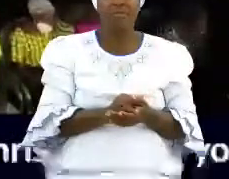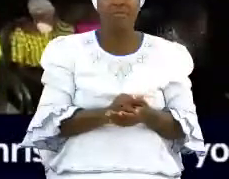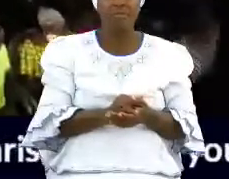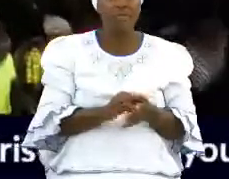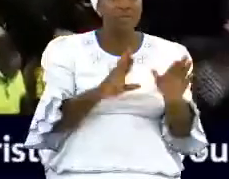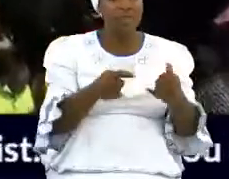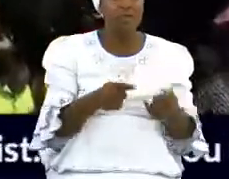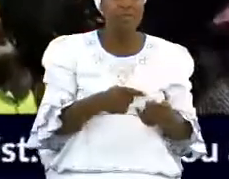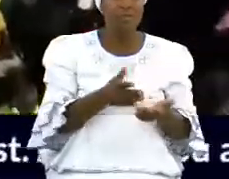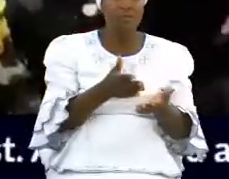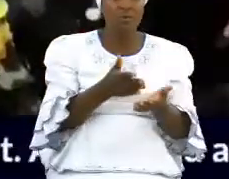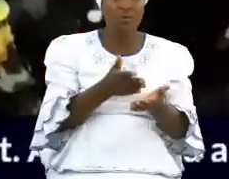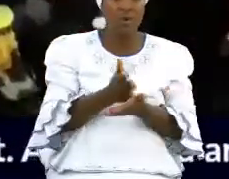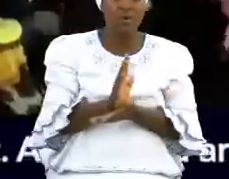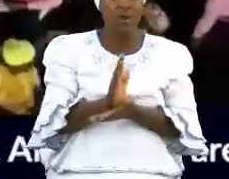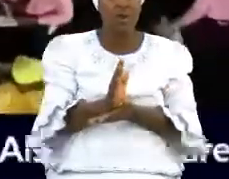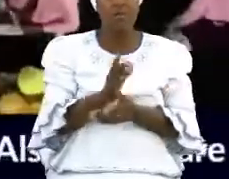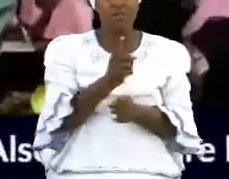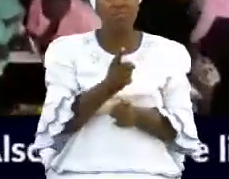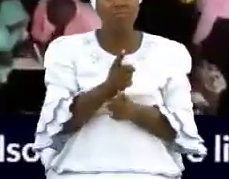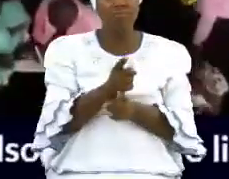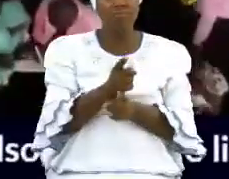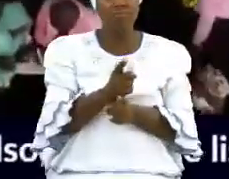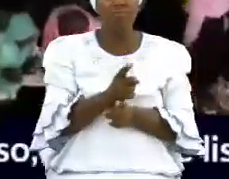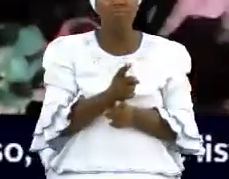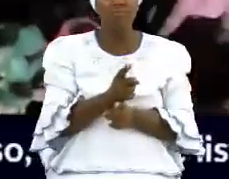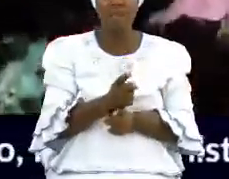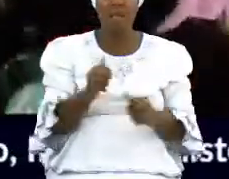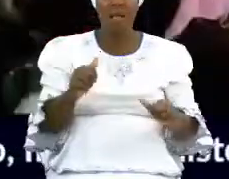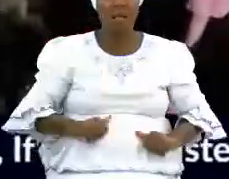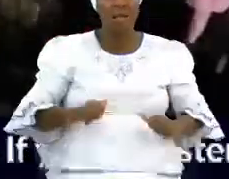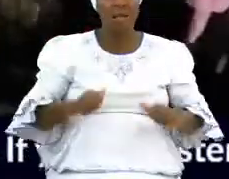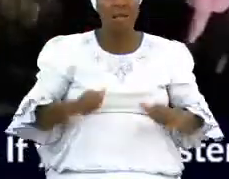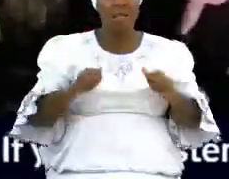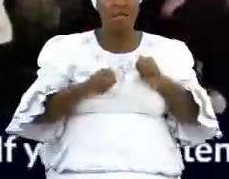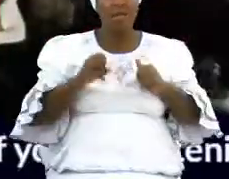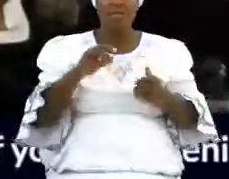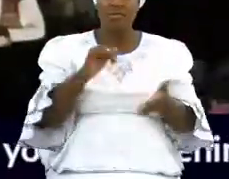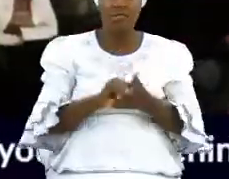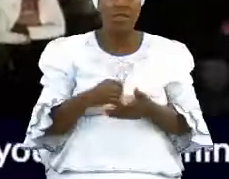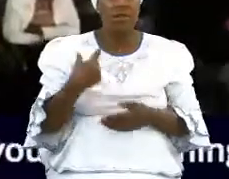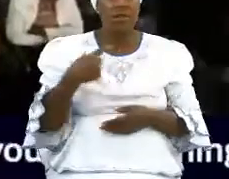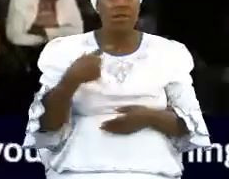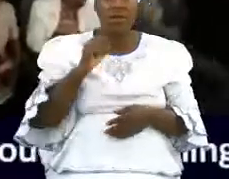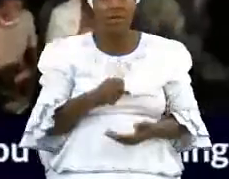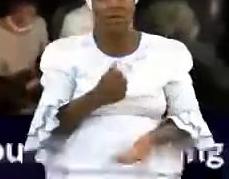address so that they'll be able to help you.